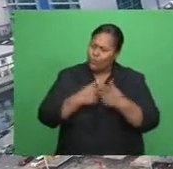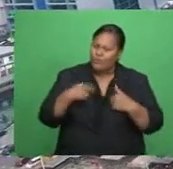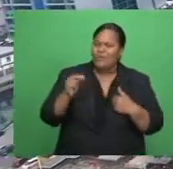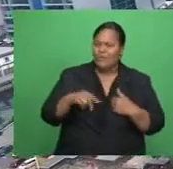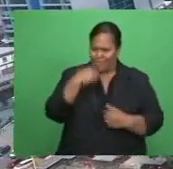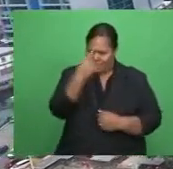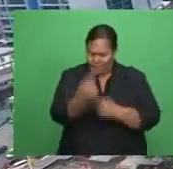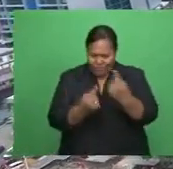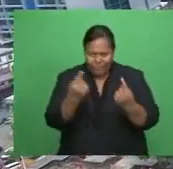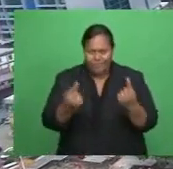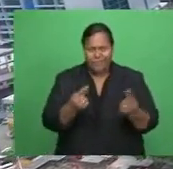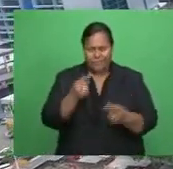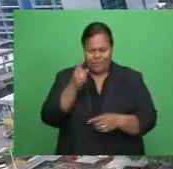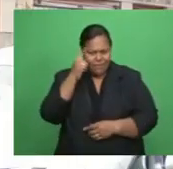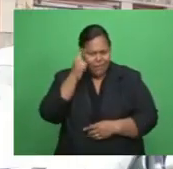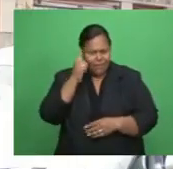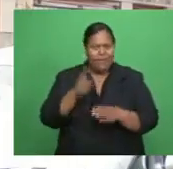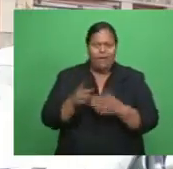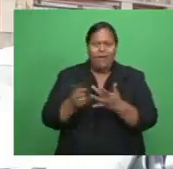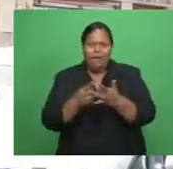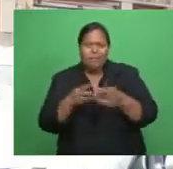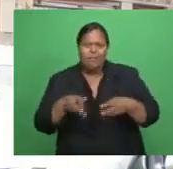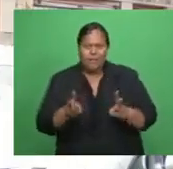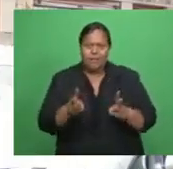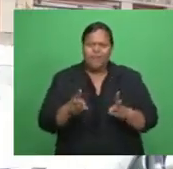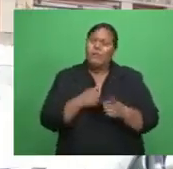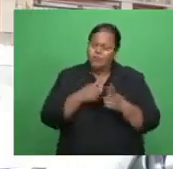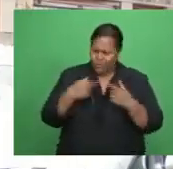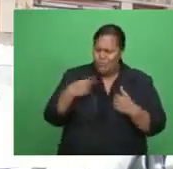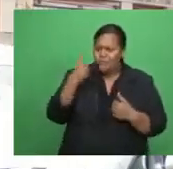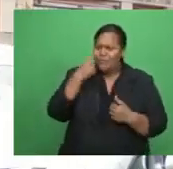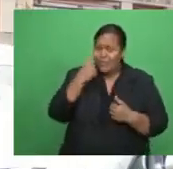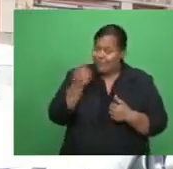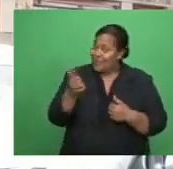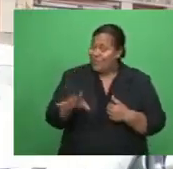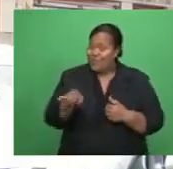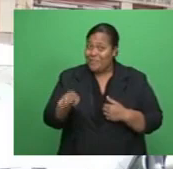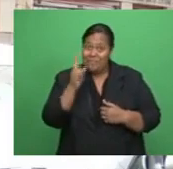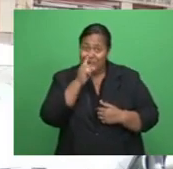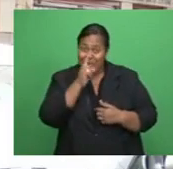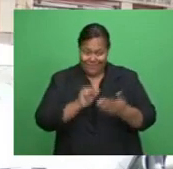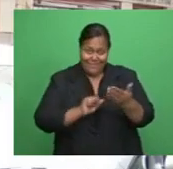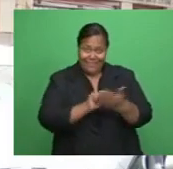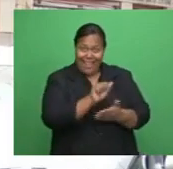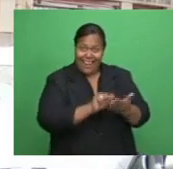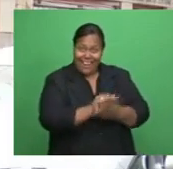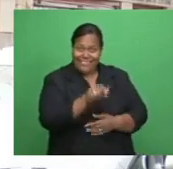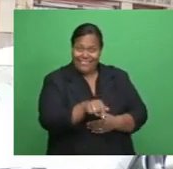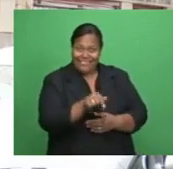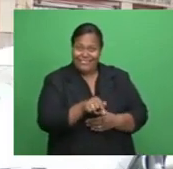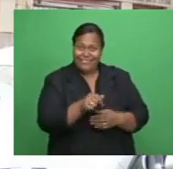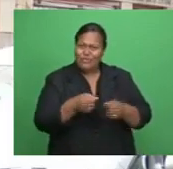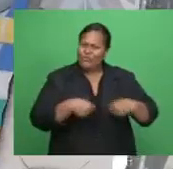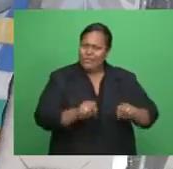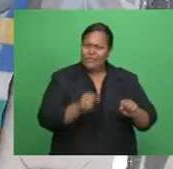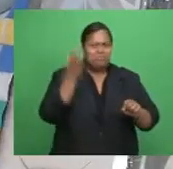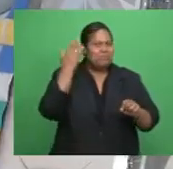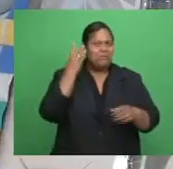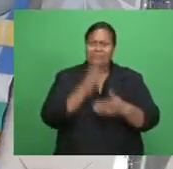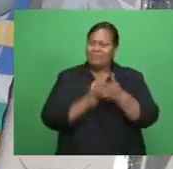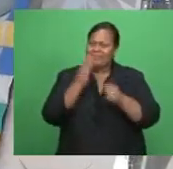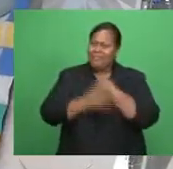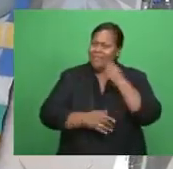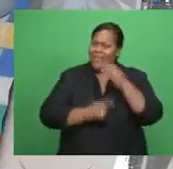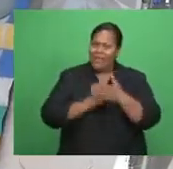which you can see it's happening already. You know, there are people opening up, selling from the streets, things like that. There's a lot of things that never happened before. For everyone